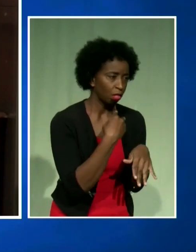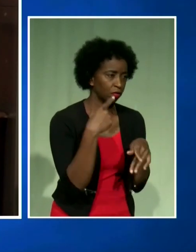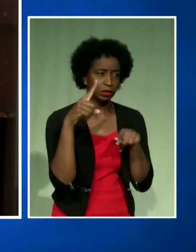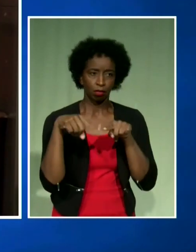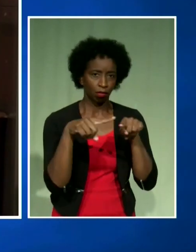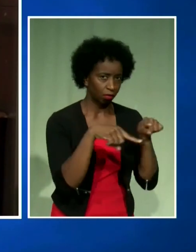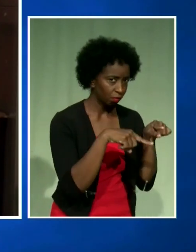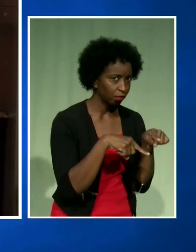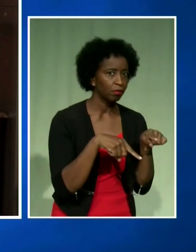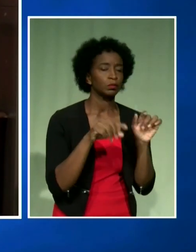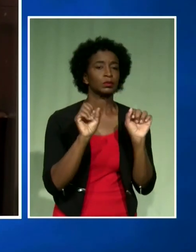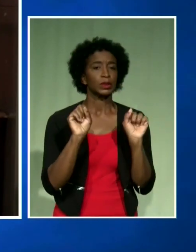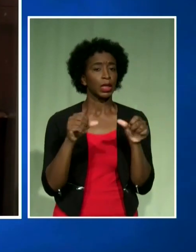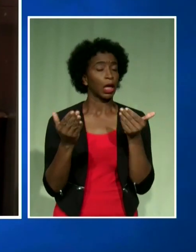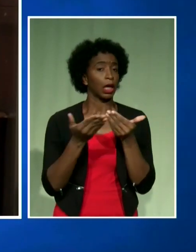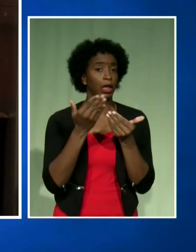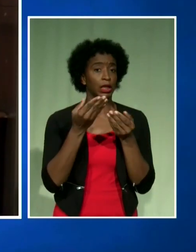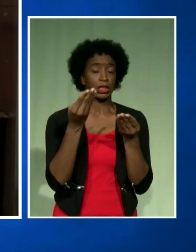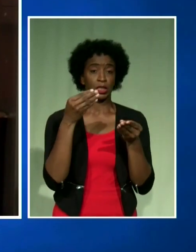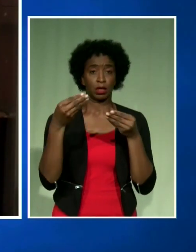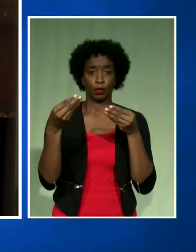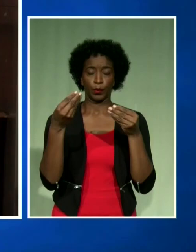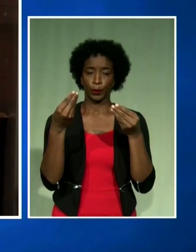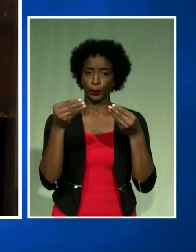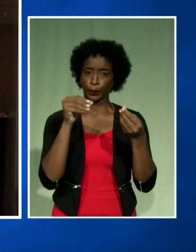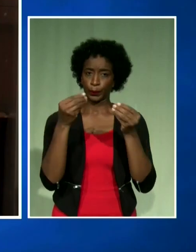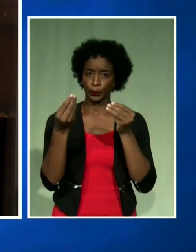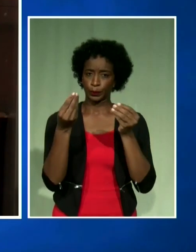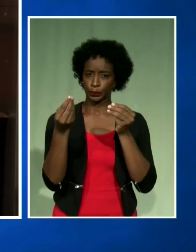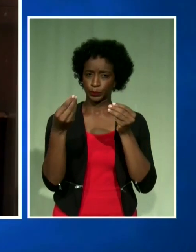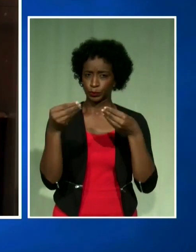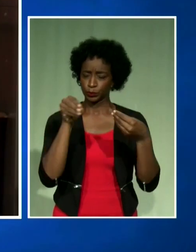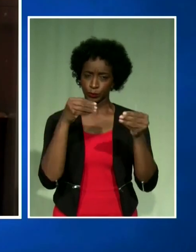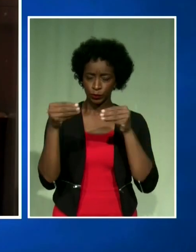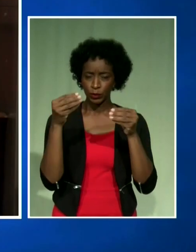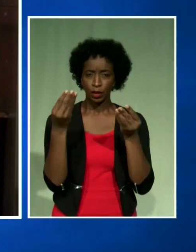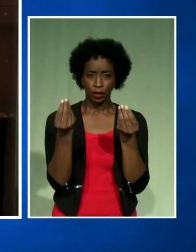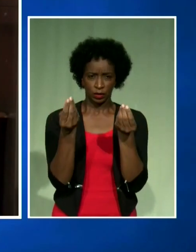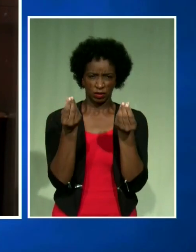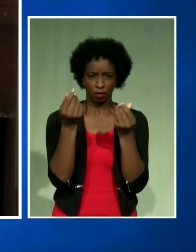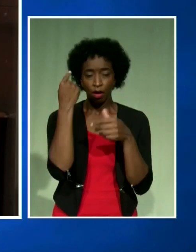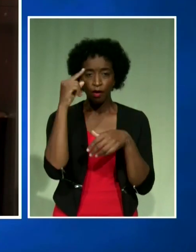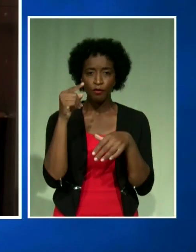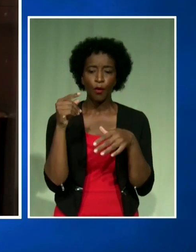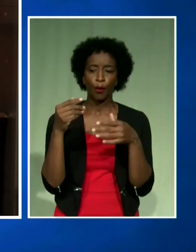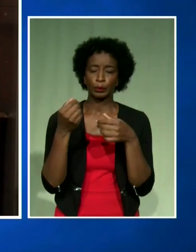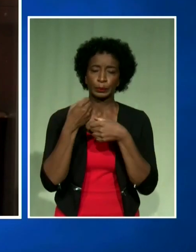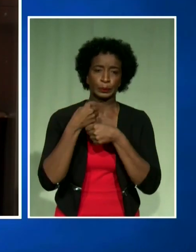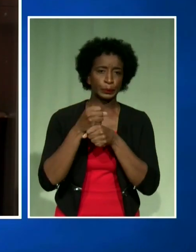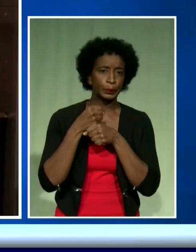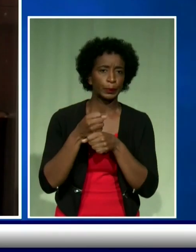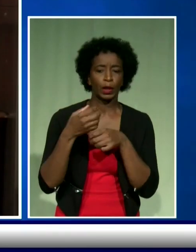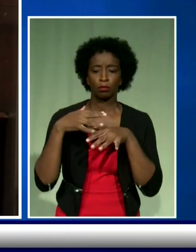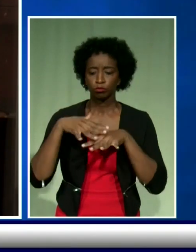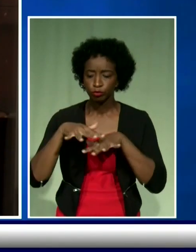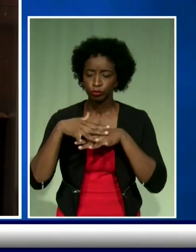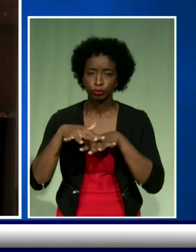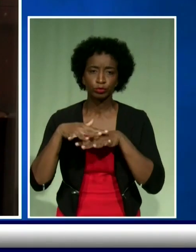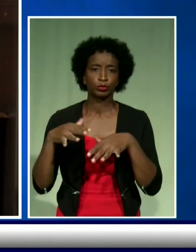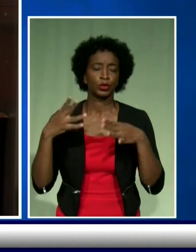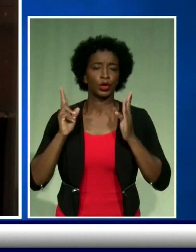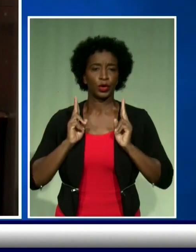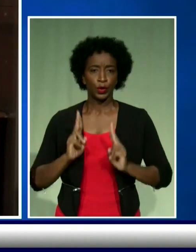reaching Barbados. Among them, the intermittent shutdown of several factories where the fabric is